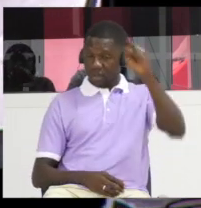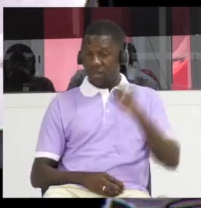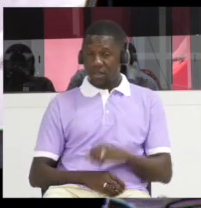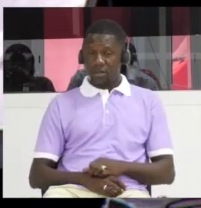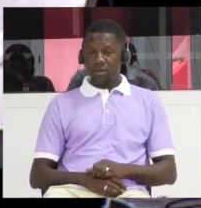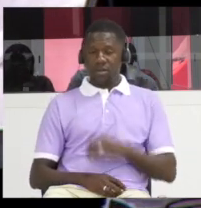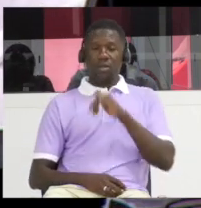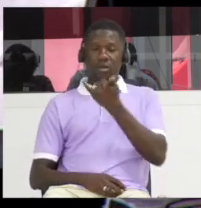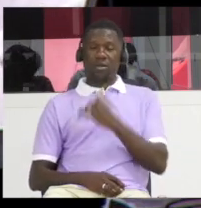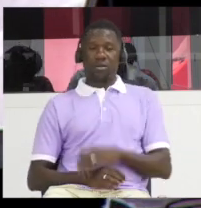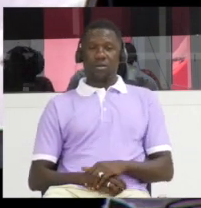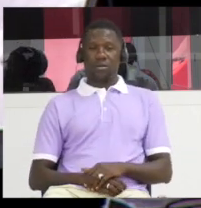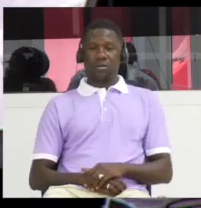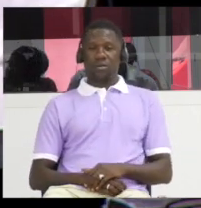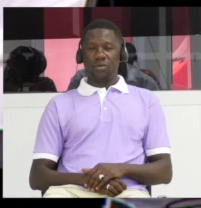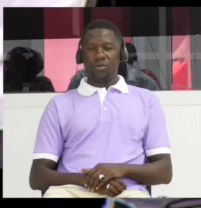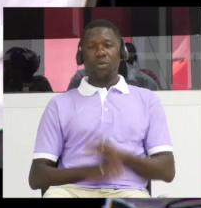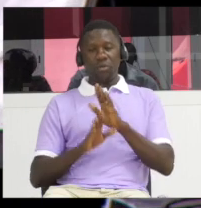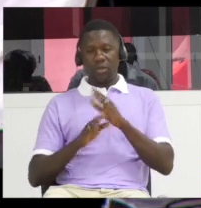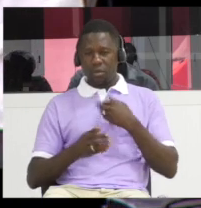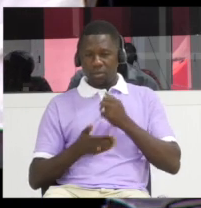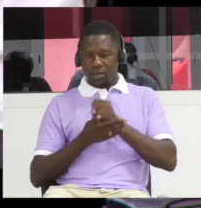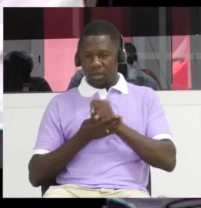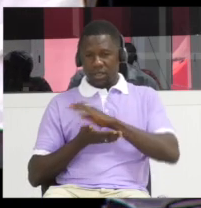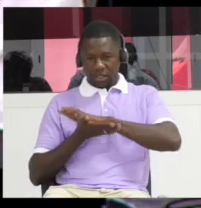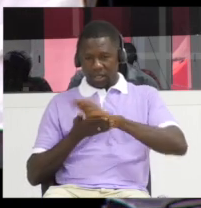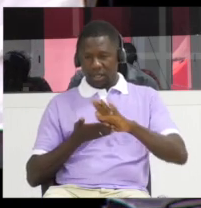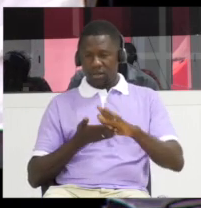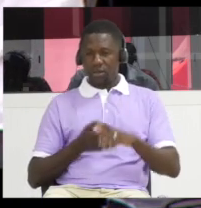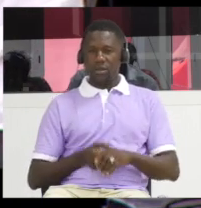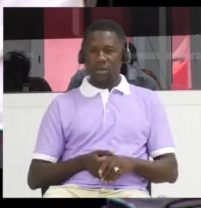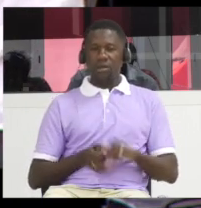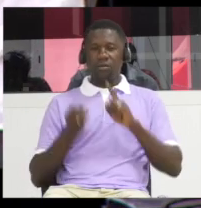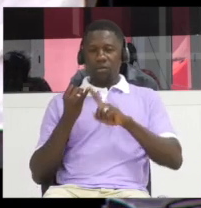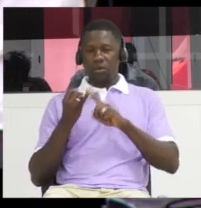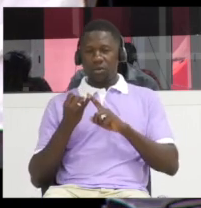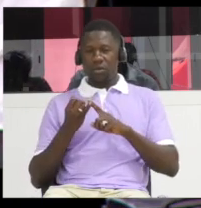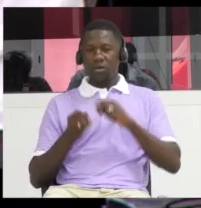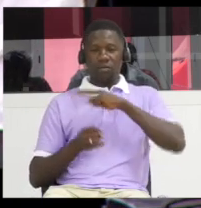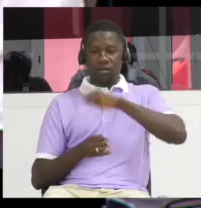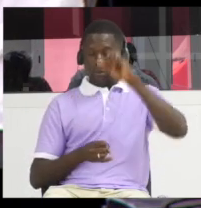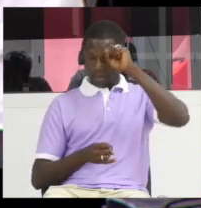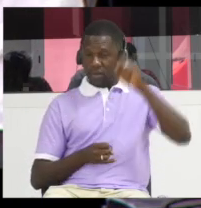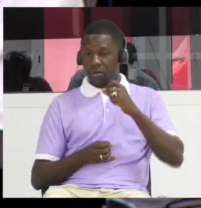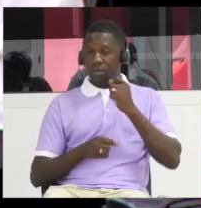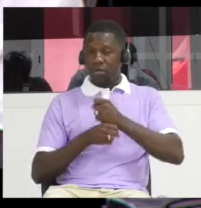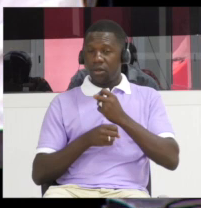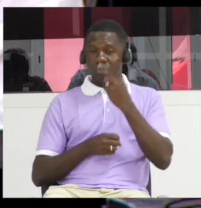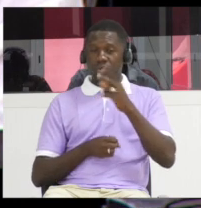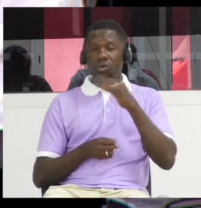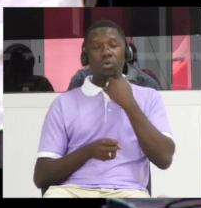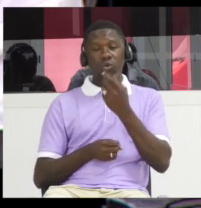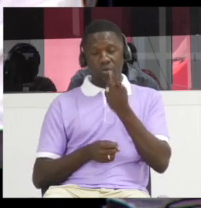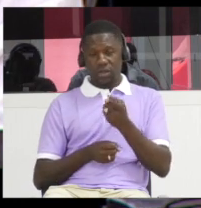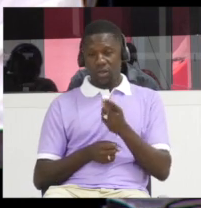The vice president made two requests. One was to evacuate the